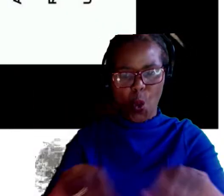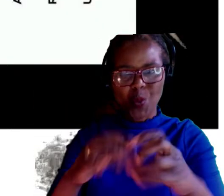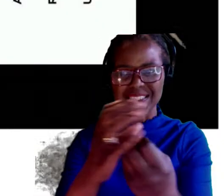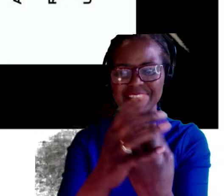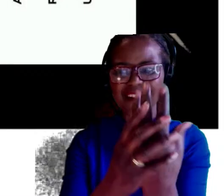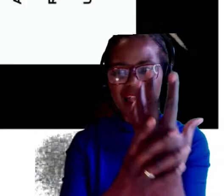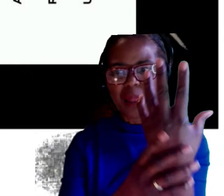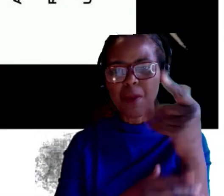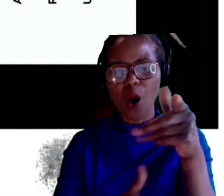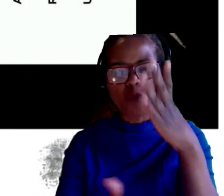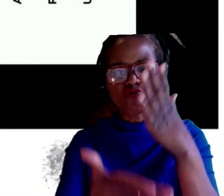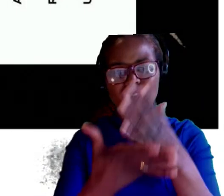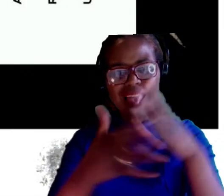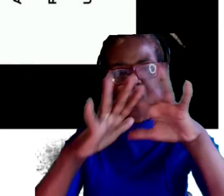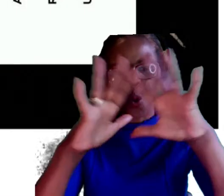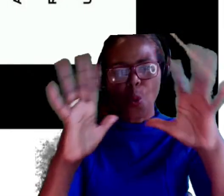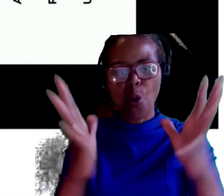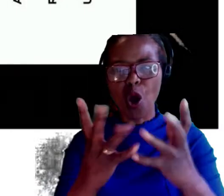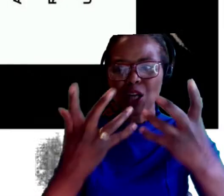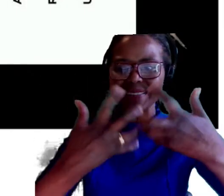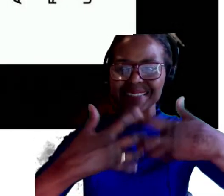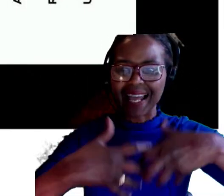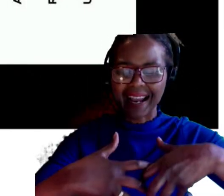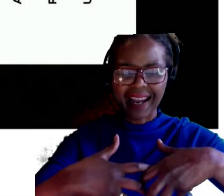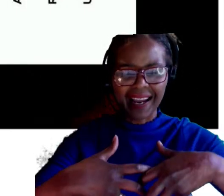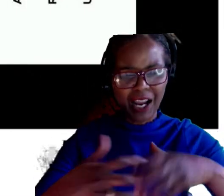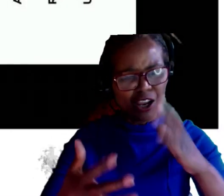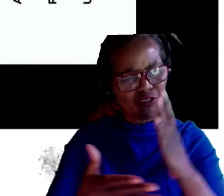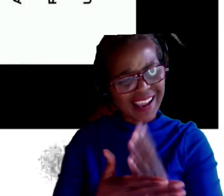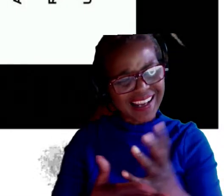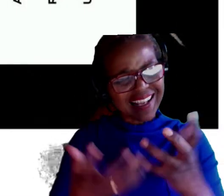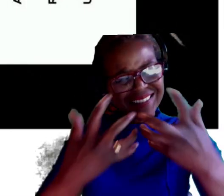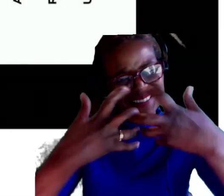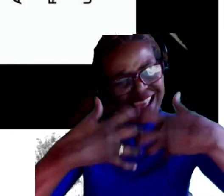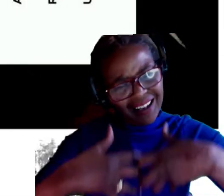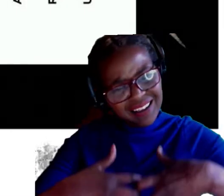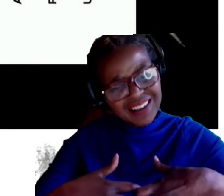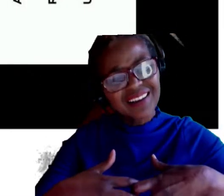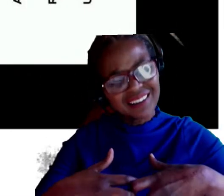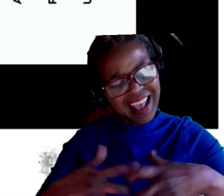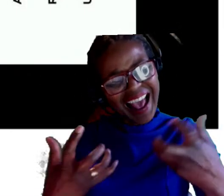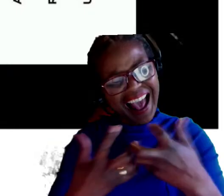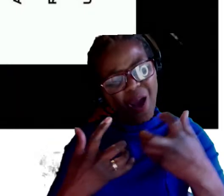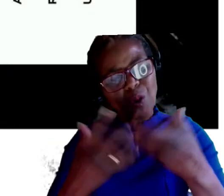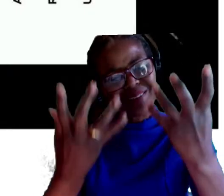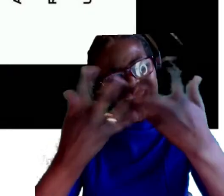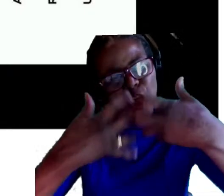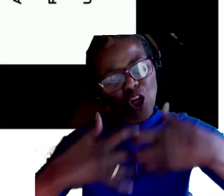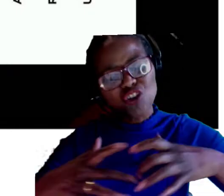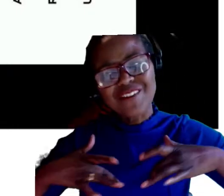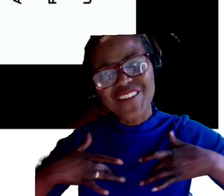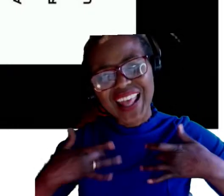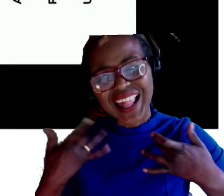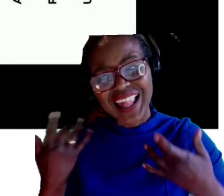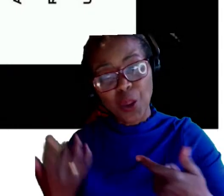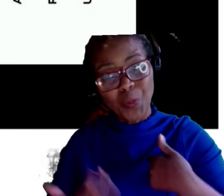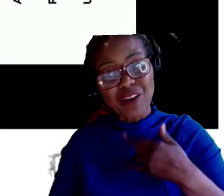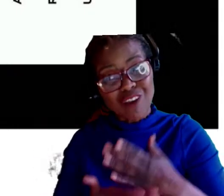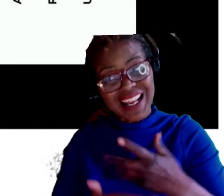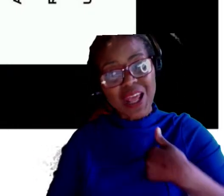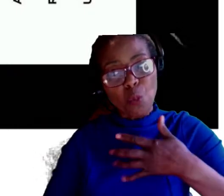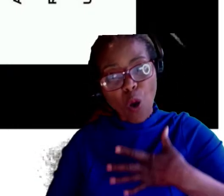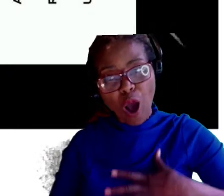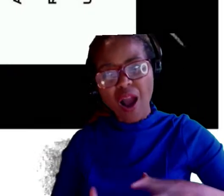of course. What are we really willing to countenance in how a technology feels? Do we actually want it more fluid,